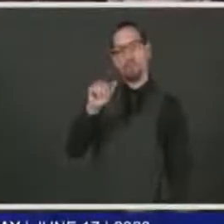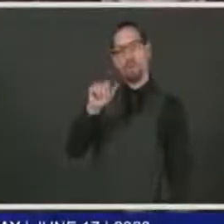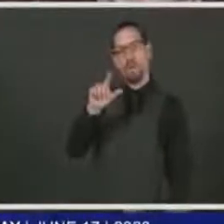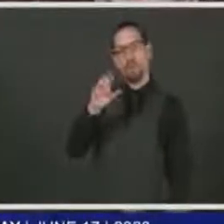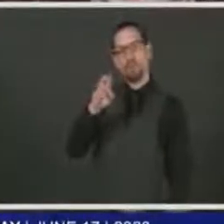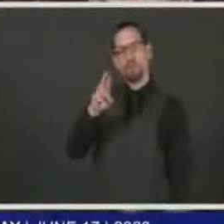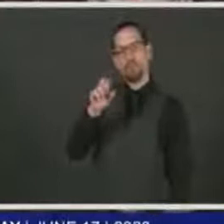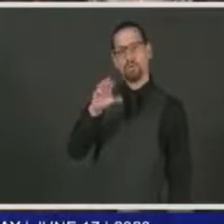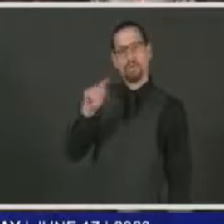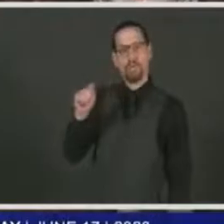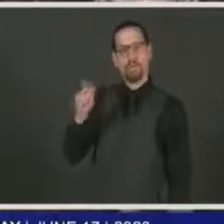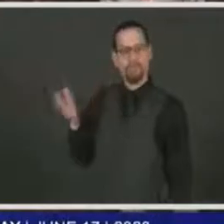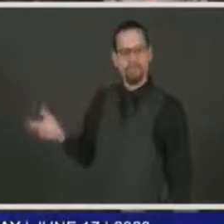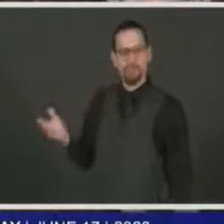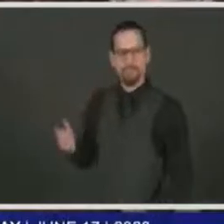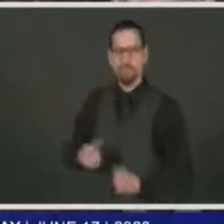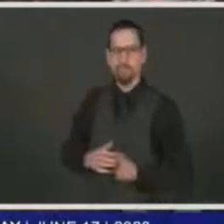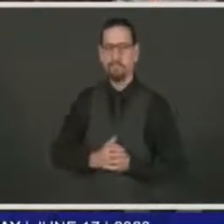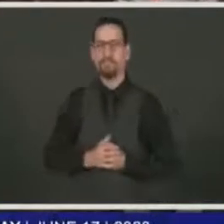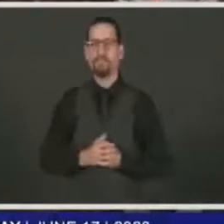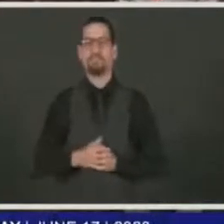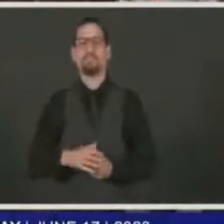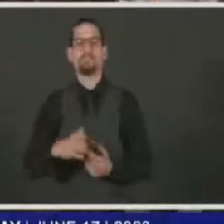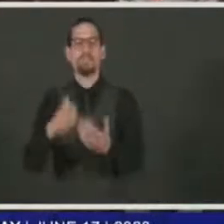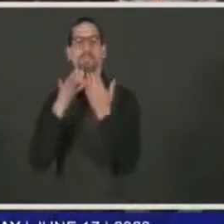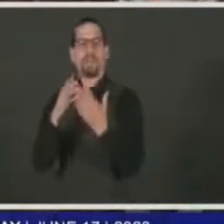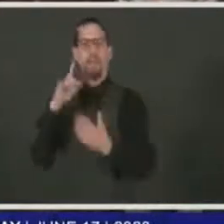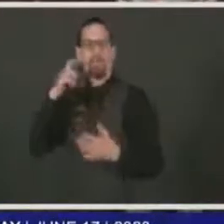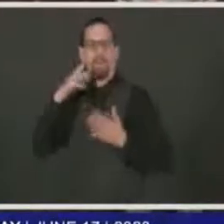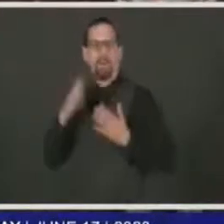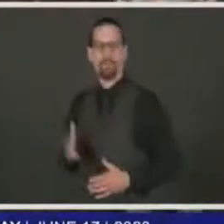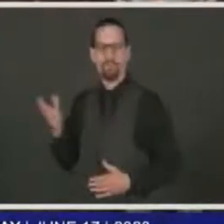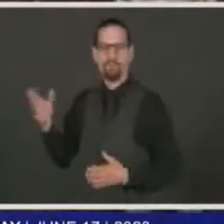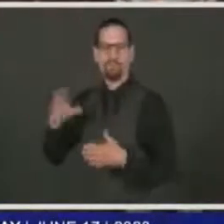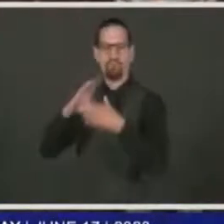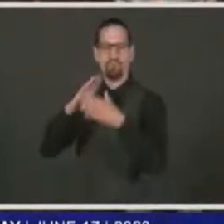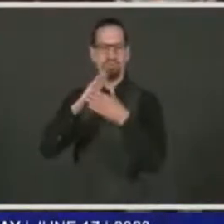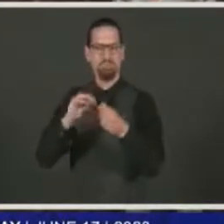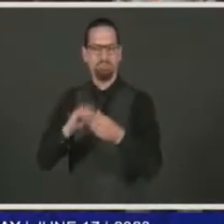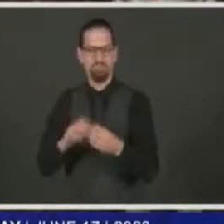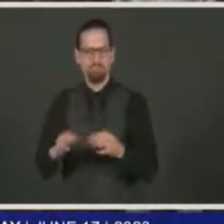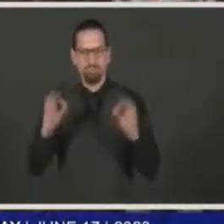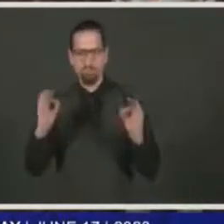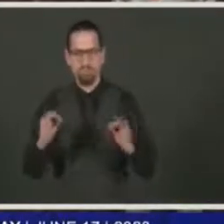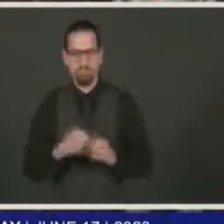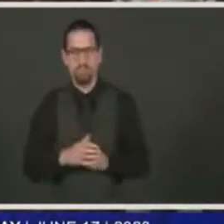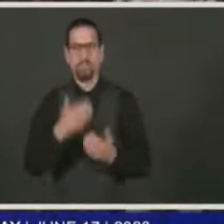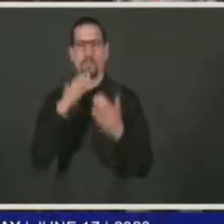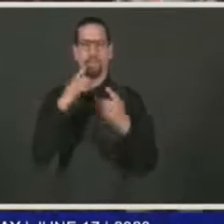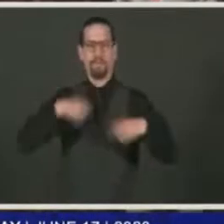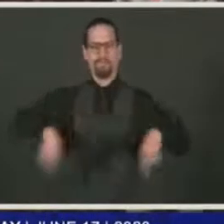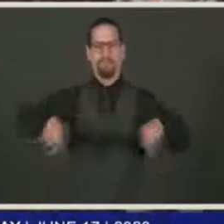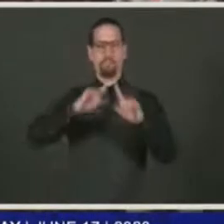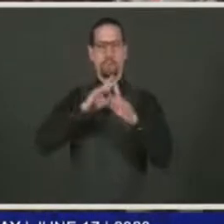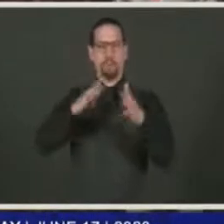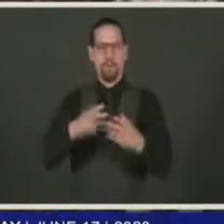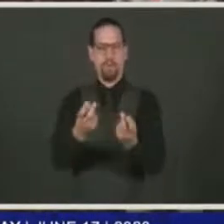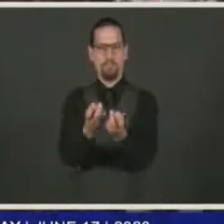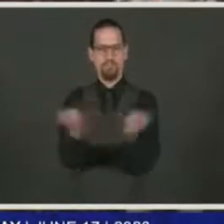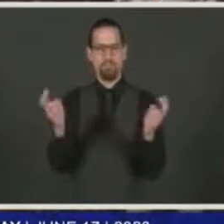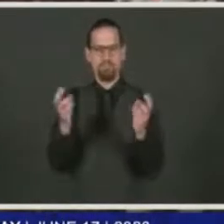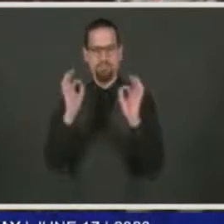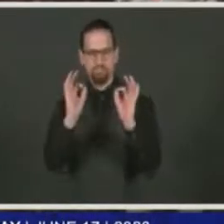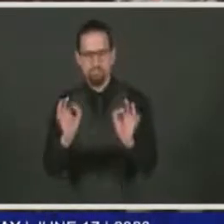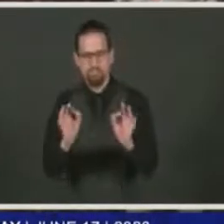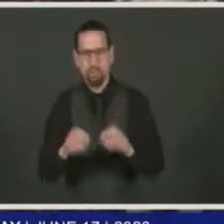Thank you, Governor. Good afternoon, everyone. Thank you for being with us here. To get started with data in terms